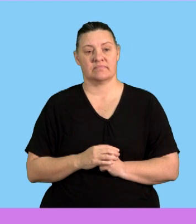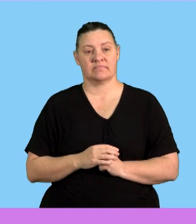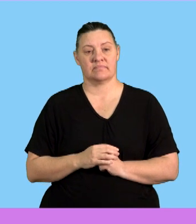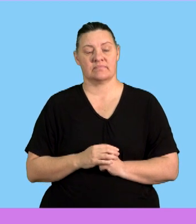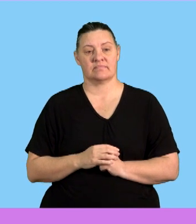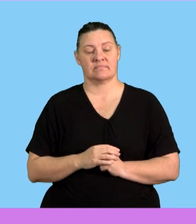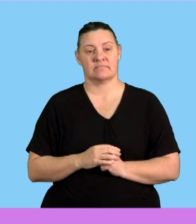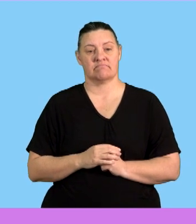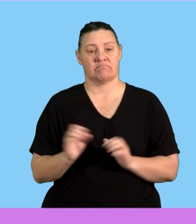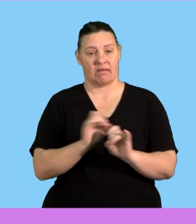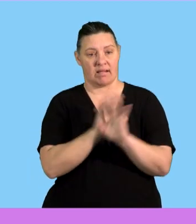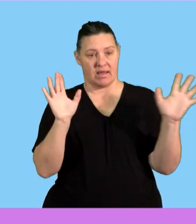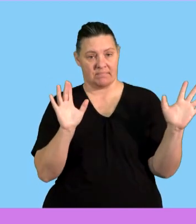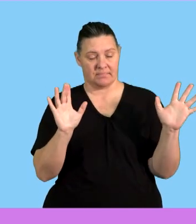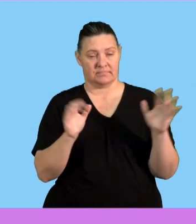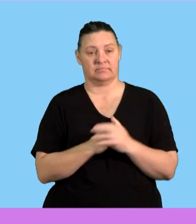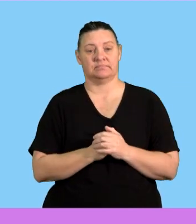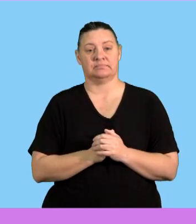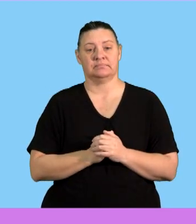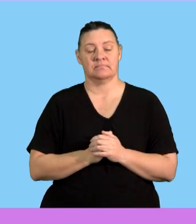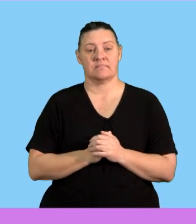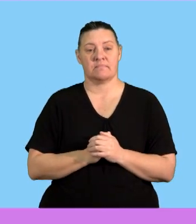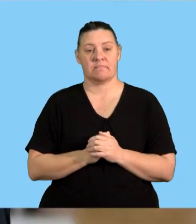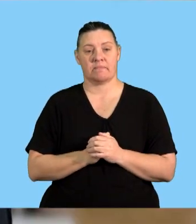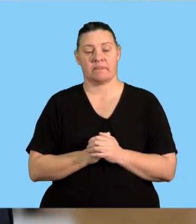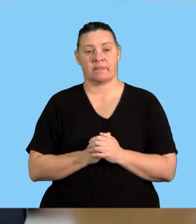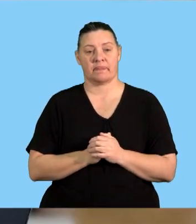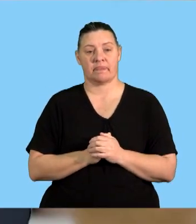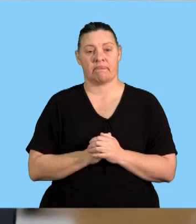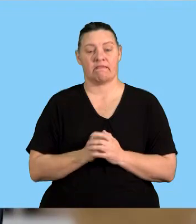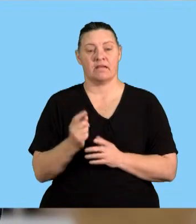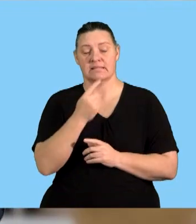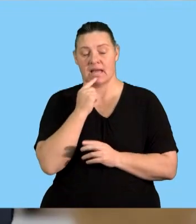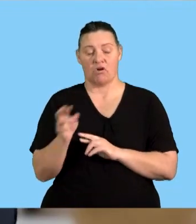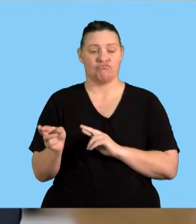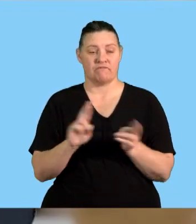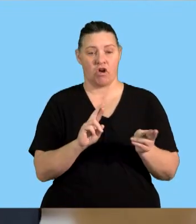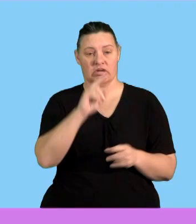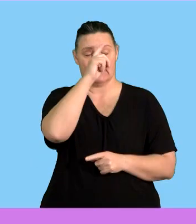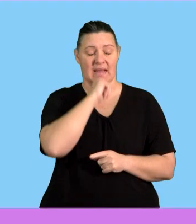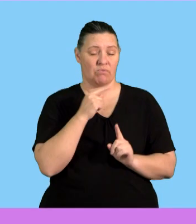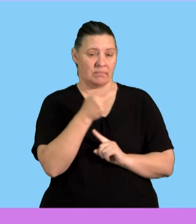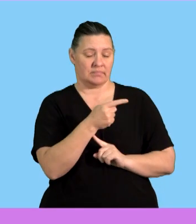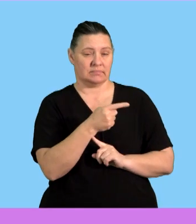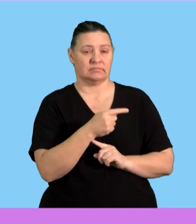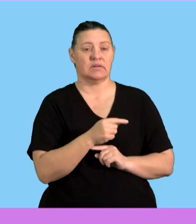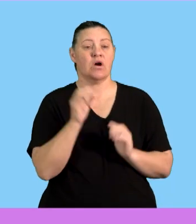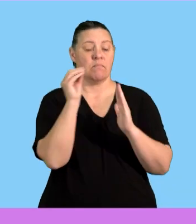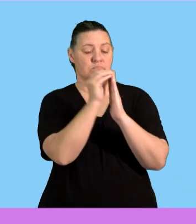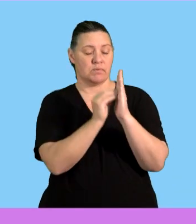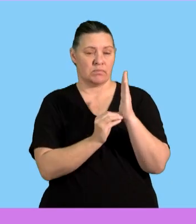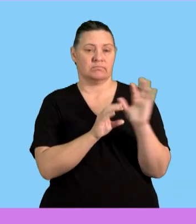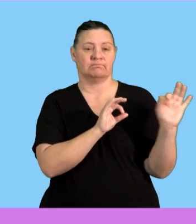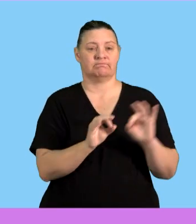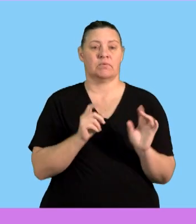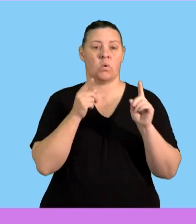here will be D. Guys, are we clear on that? Let me quickly run through that again. It says refer to the diagrams, right?